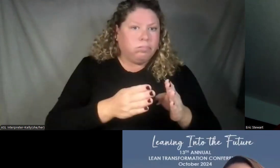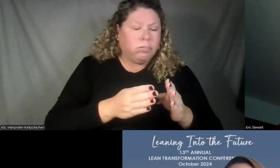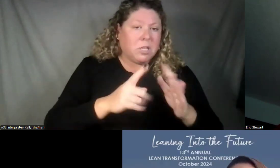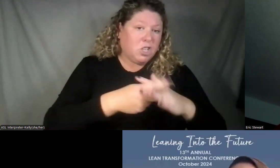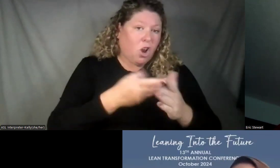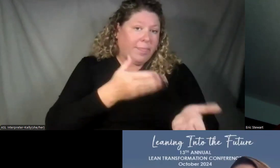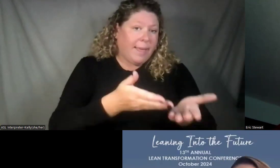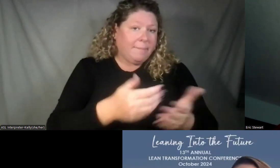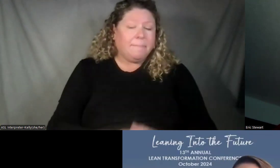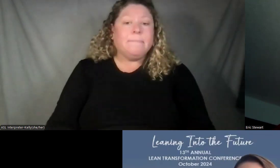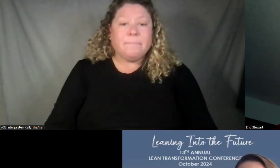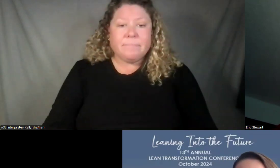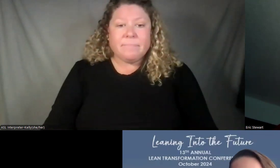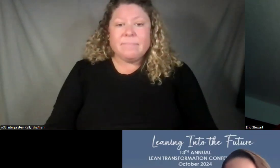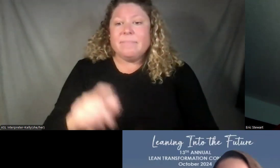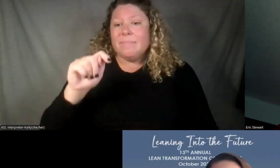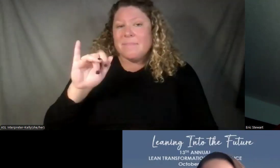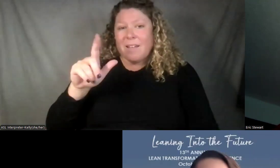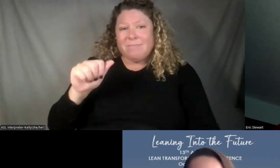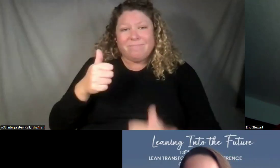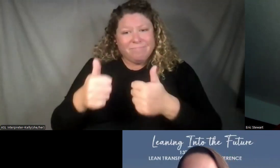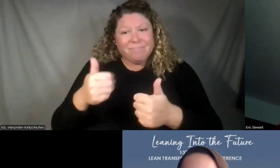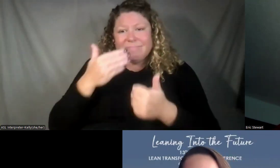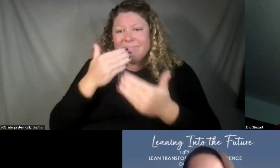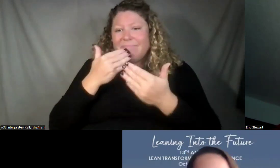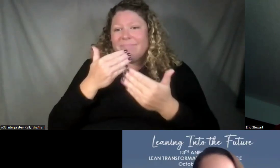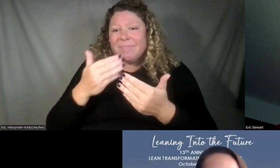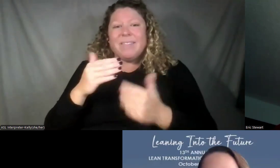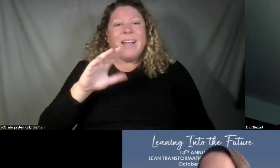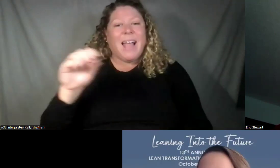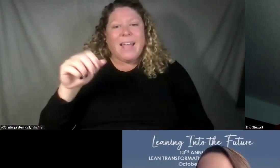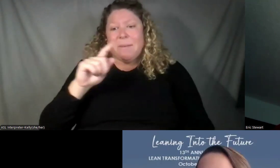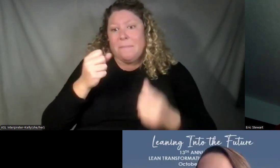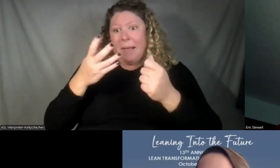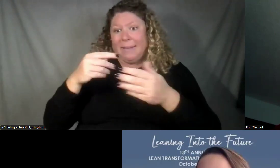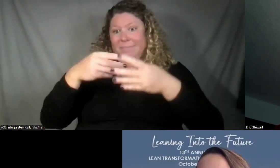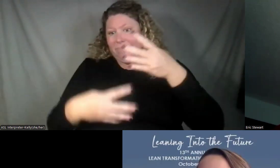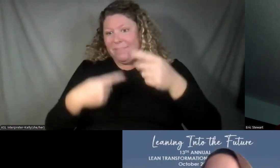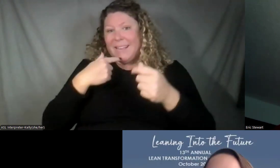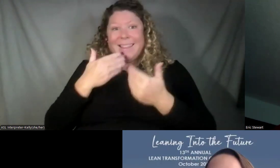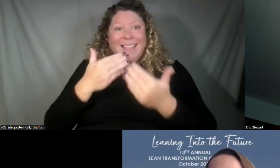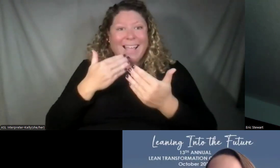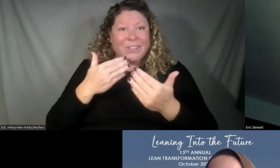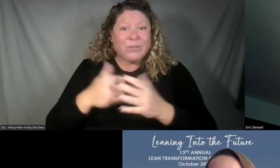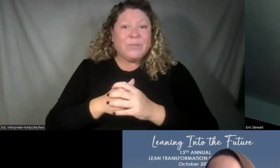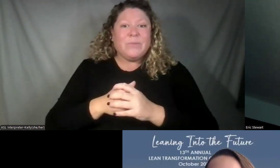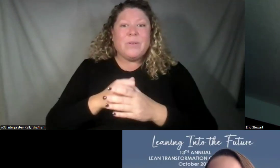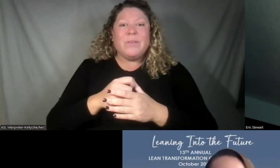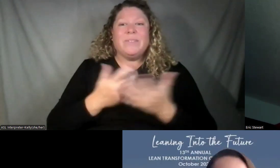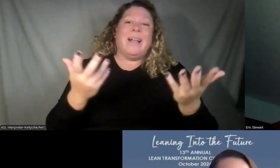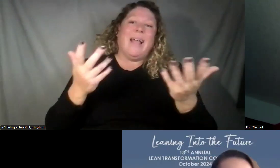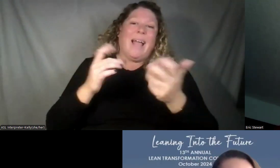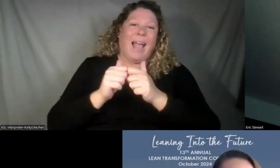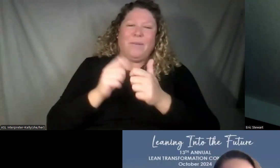Wonderful. Thank you. You've got some thank yous also in the Q&A. This has been such an awesome presentation. What would we do without you? Thank you,